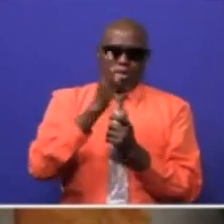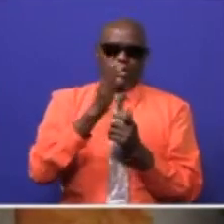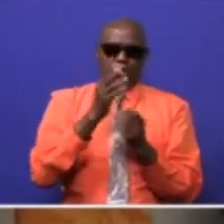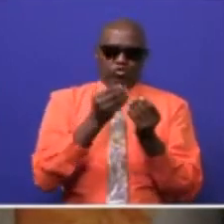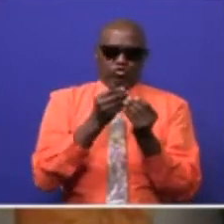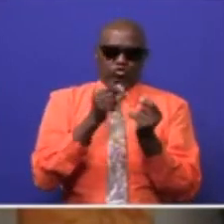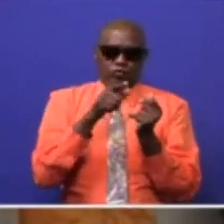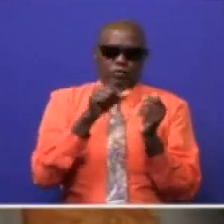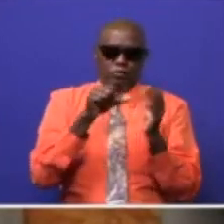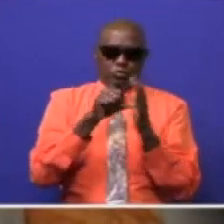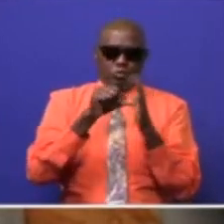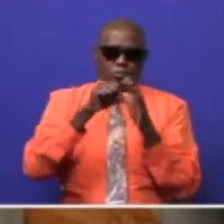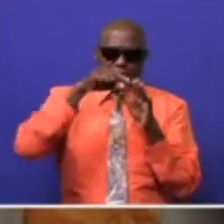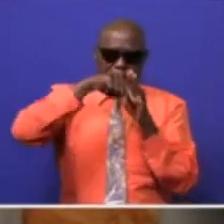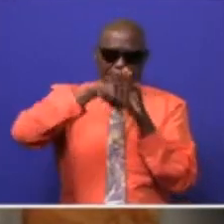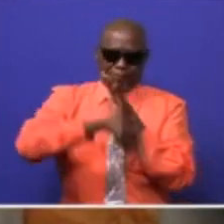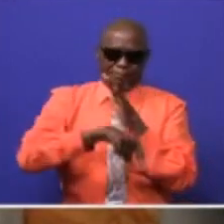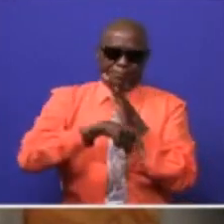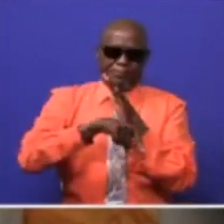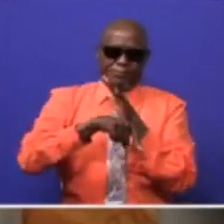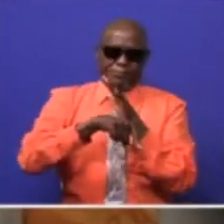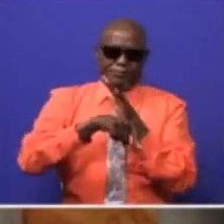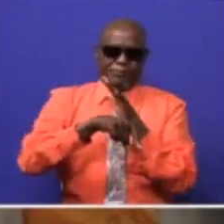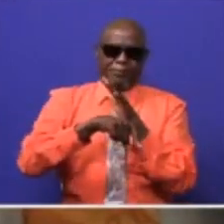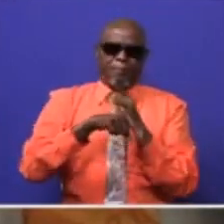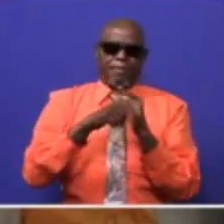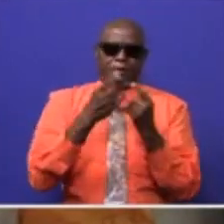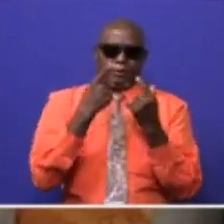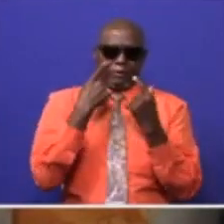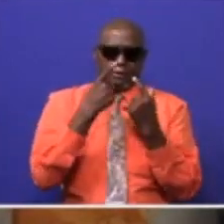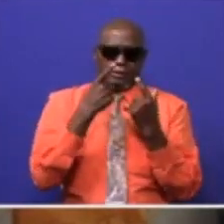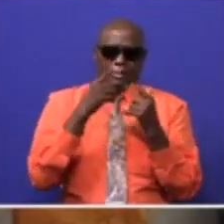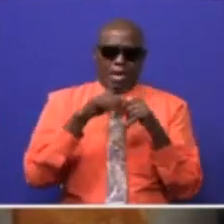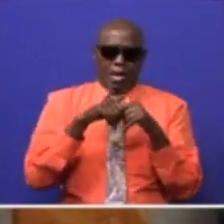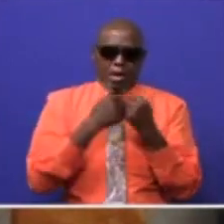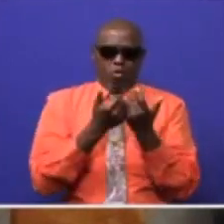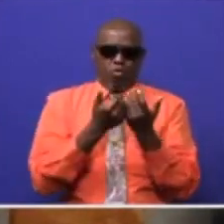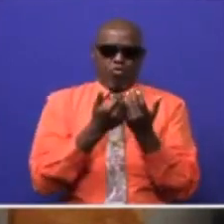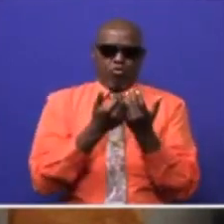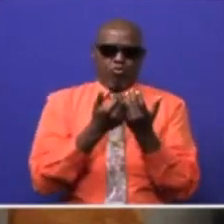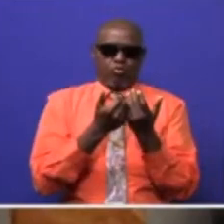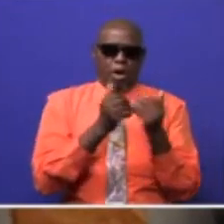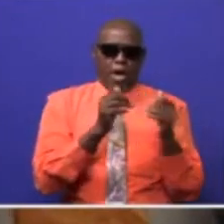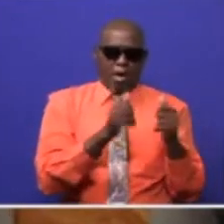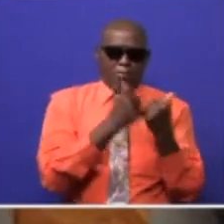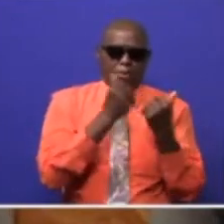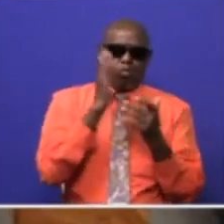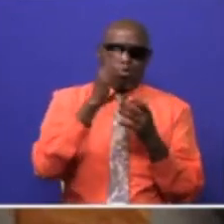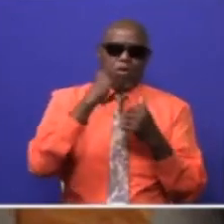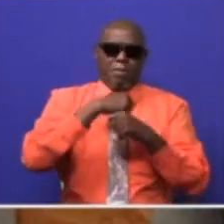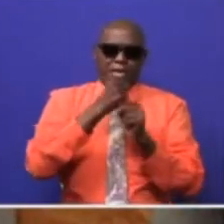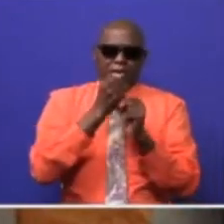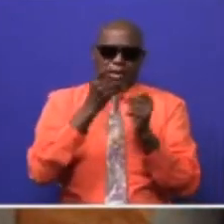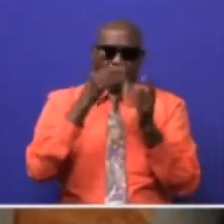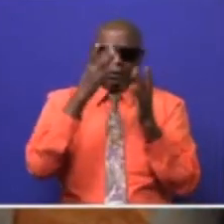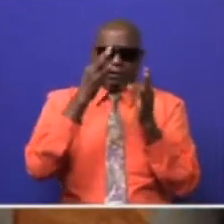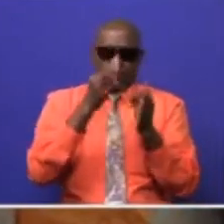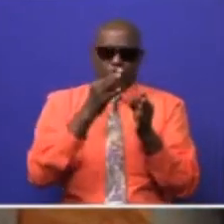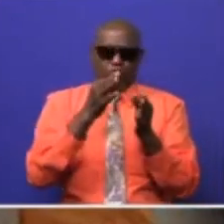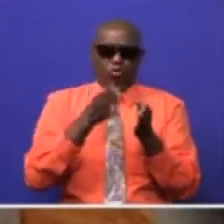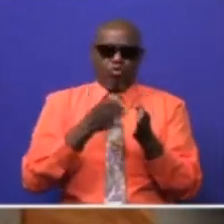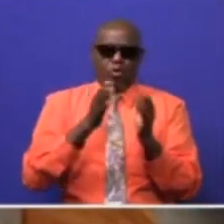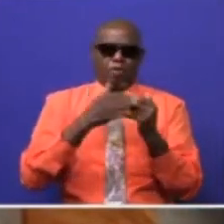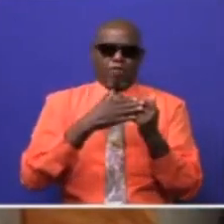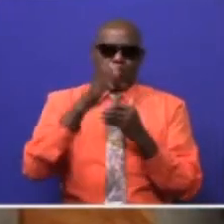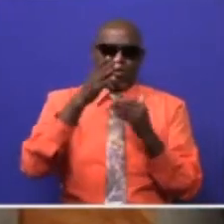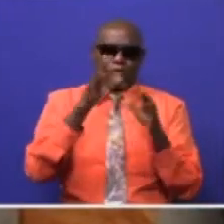undani kabisa. Tutaangalia vile iliwezekana kufanyika. And we'll make a decision as NEC on the way forward for